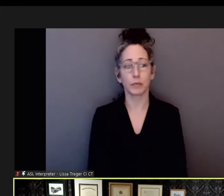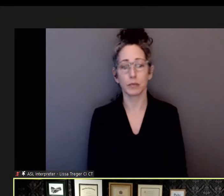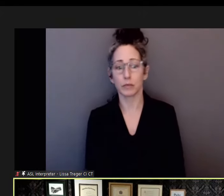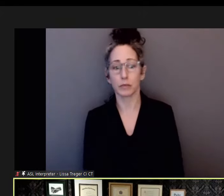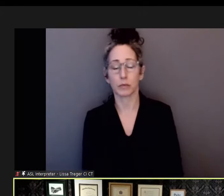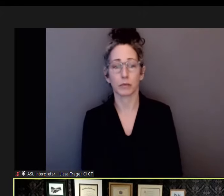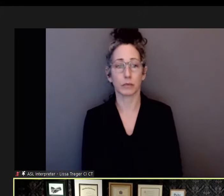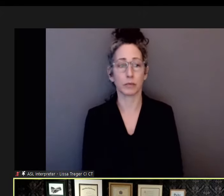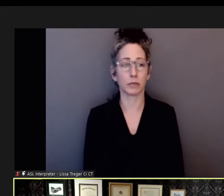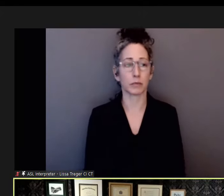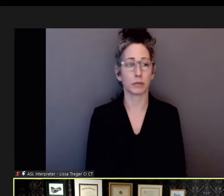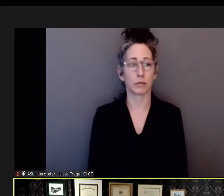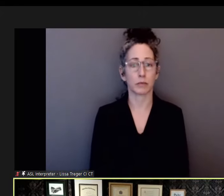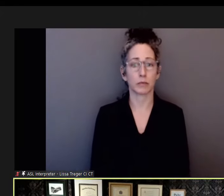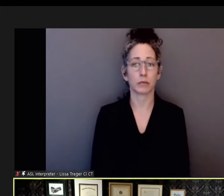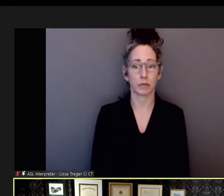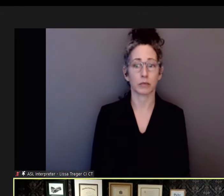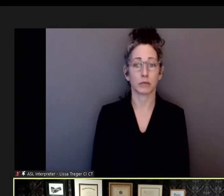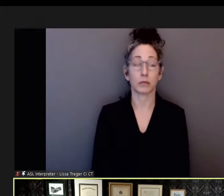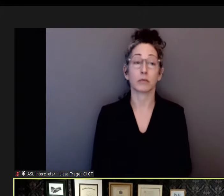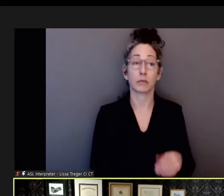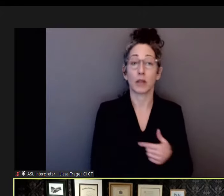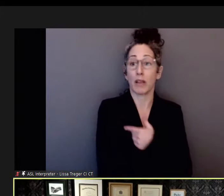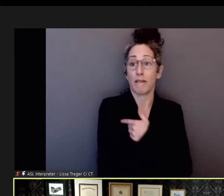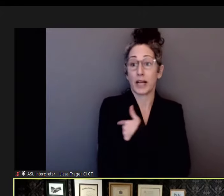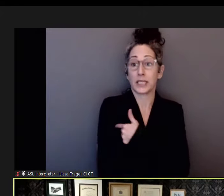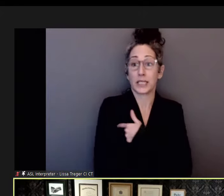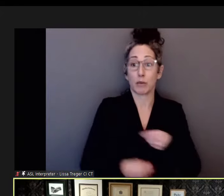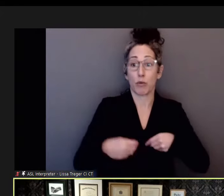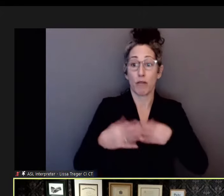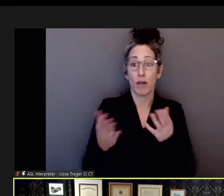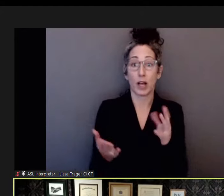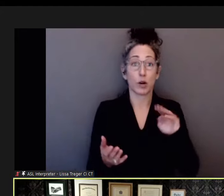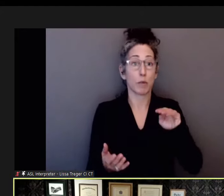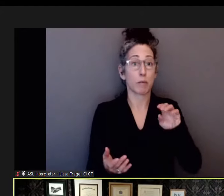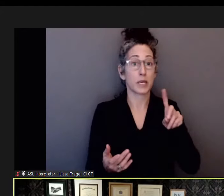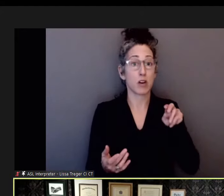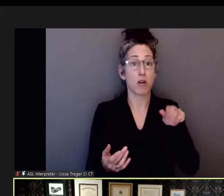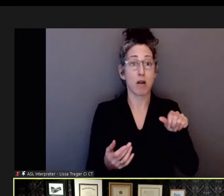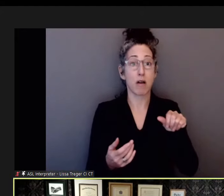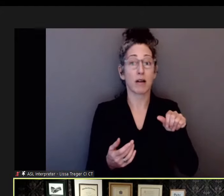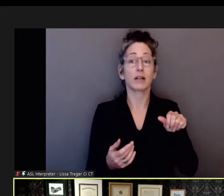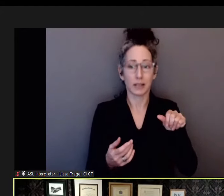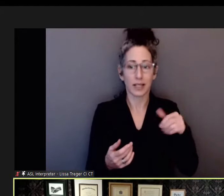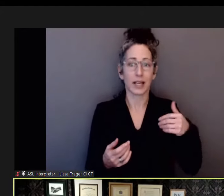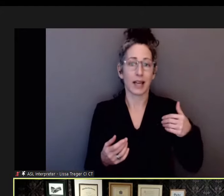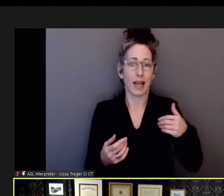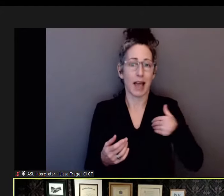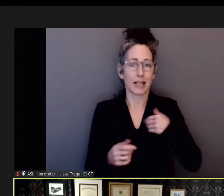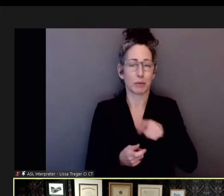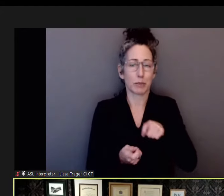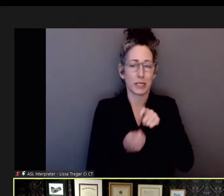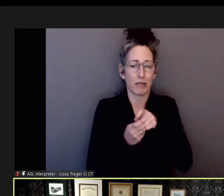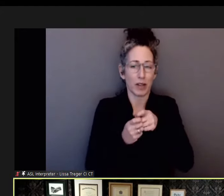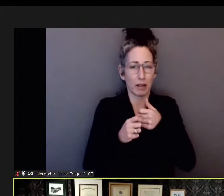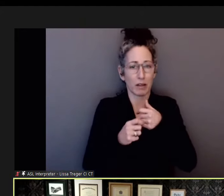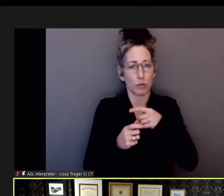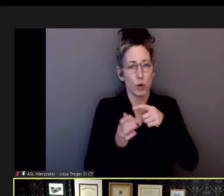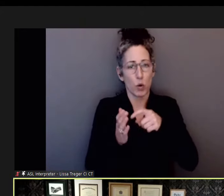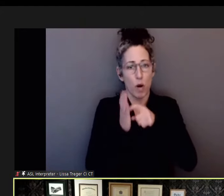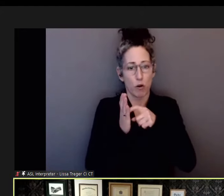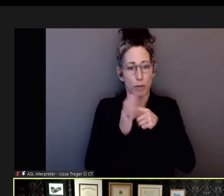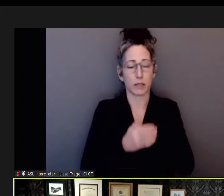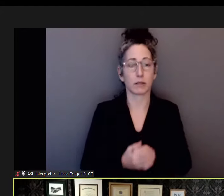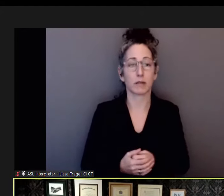I need to mention that the vaccine provider has certain mandatory reporting requirements of the following events to the